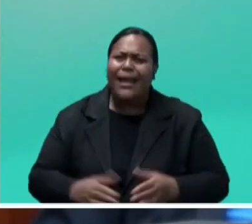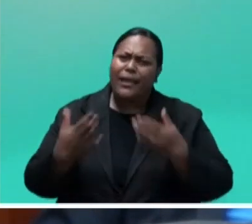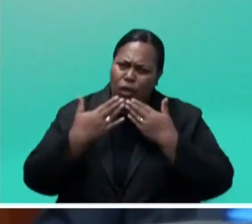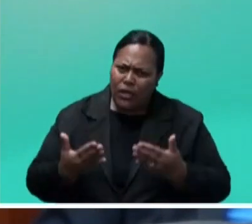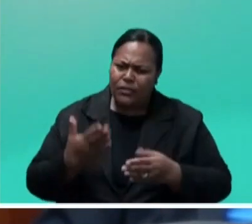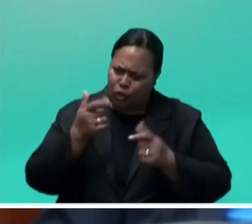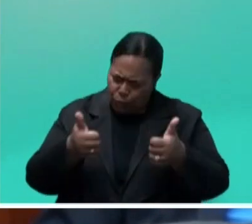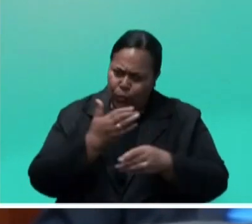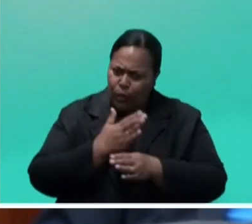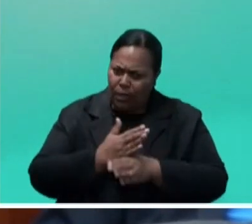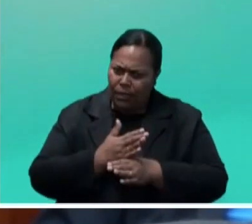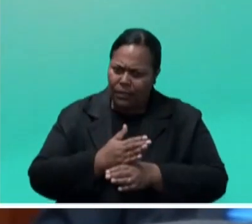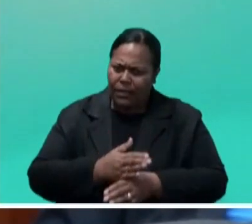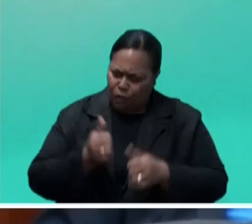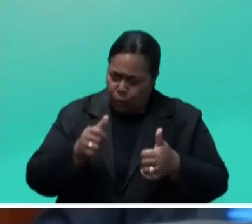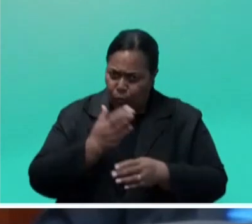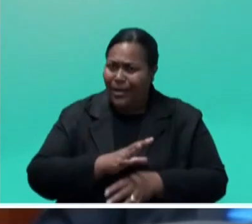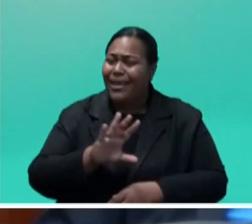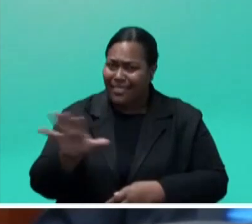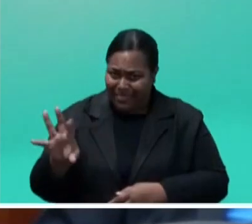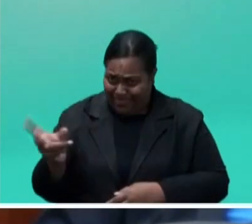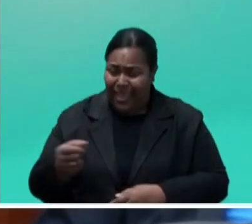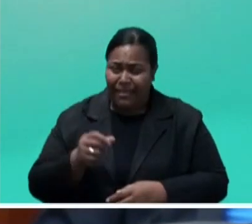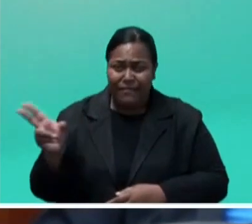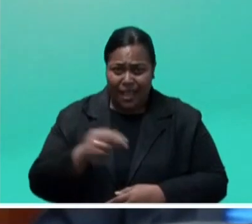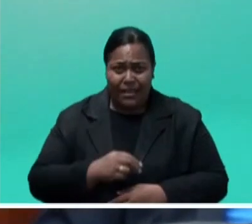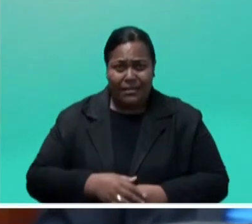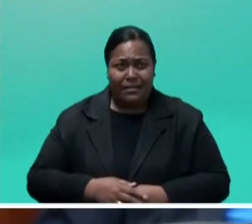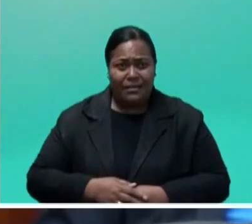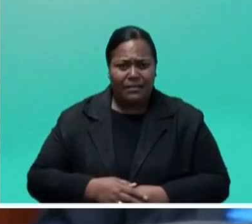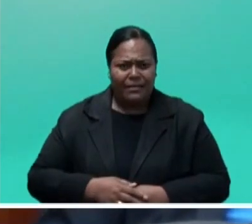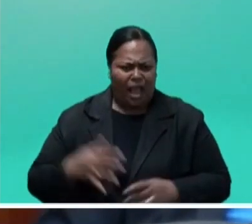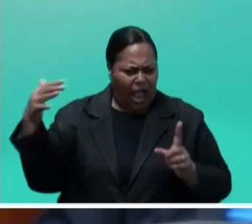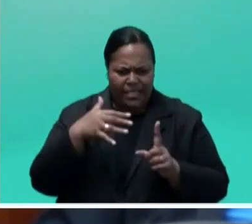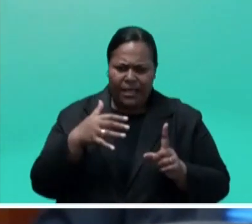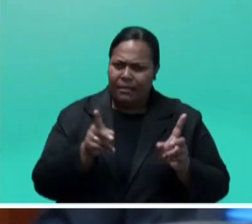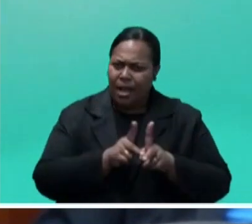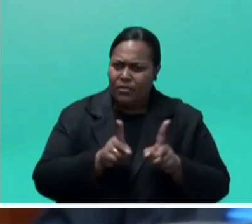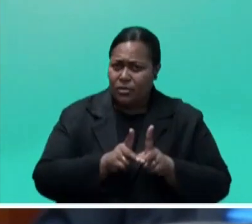the good work that they have done, rather than attacking how the partnerships are